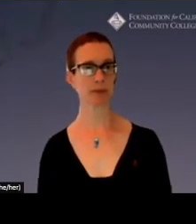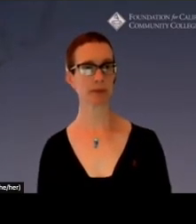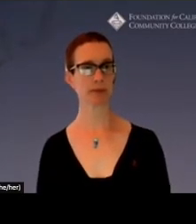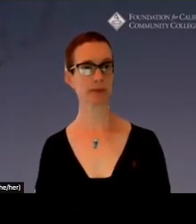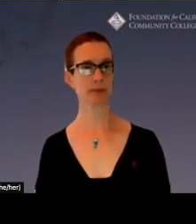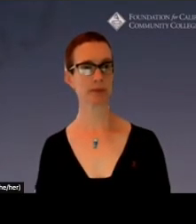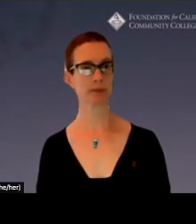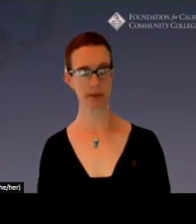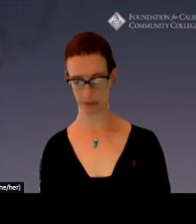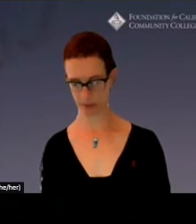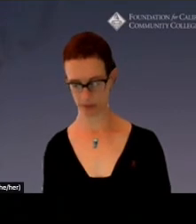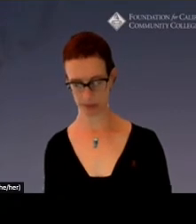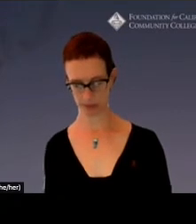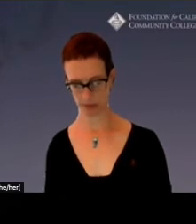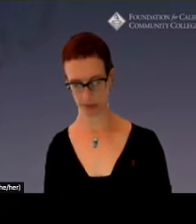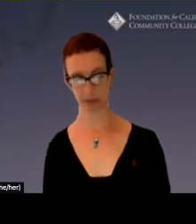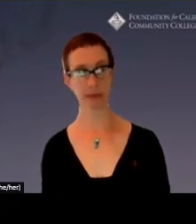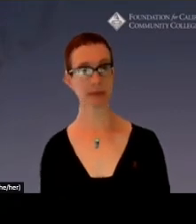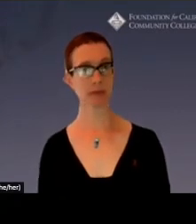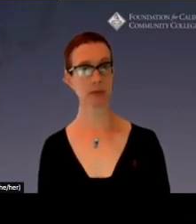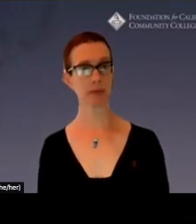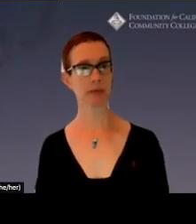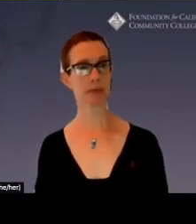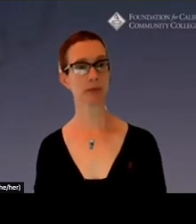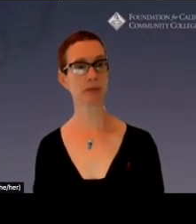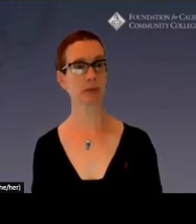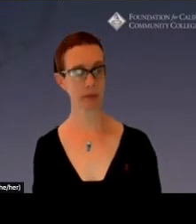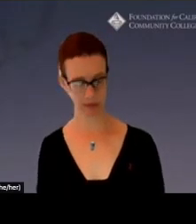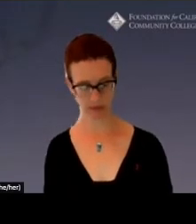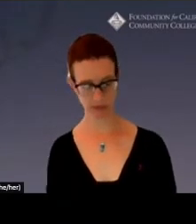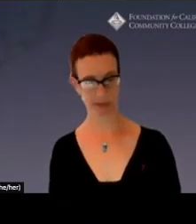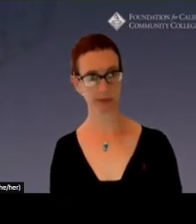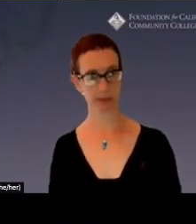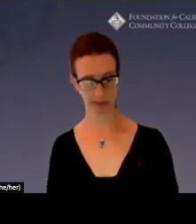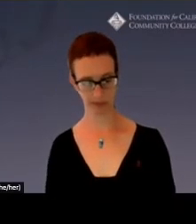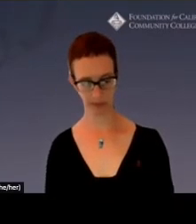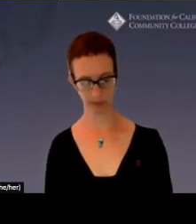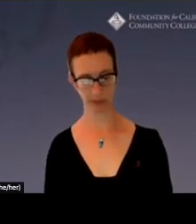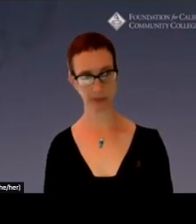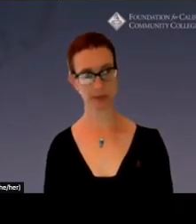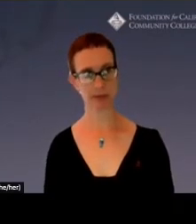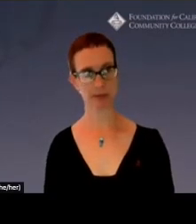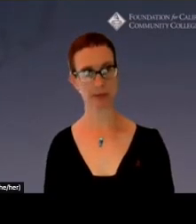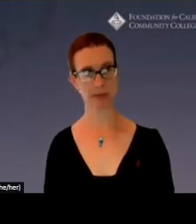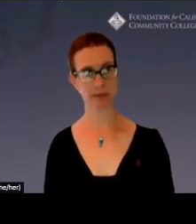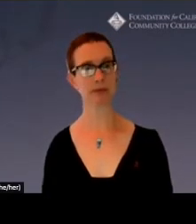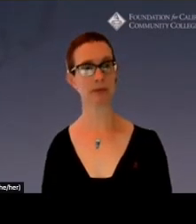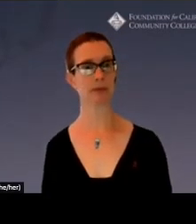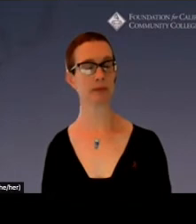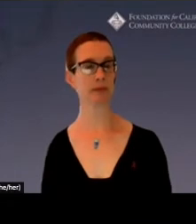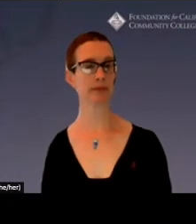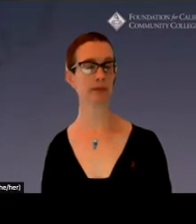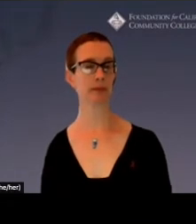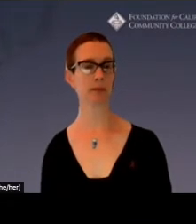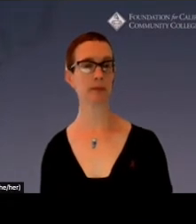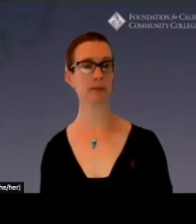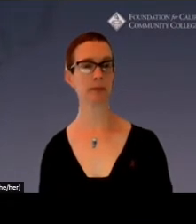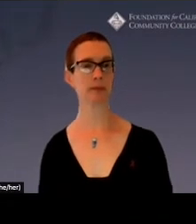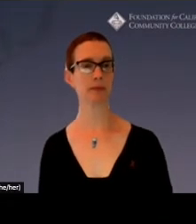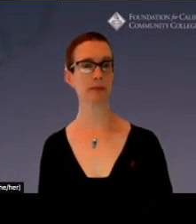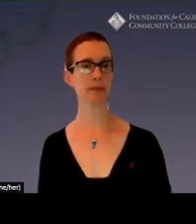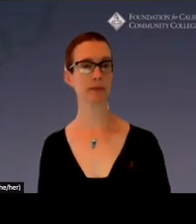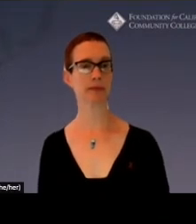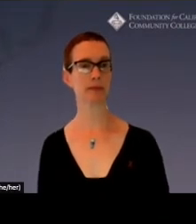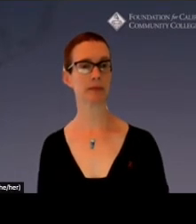on your steering committee. So all of those pieces are a vital part of the collaborative. So this is a partnership, collaboration, really working through the